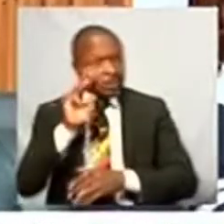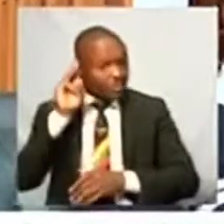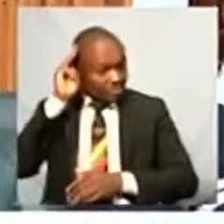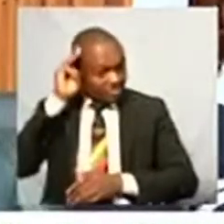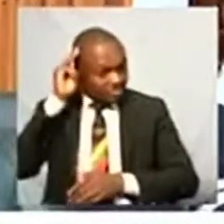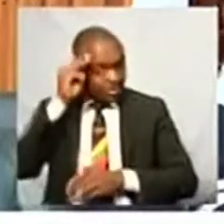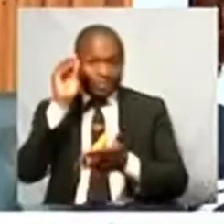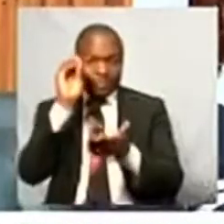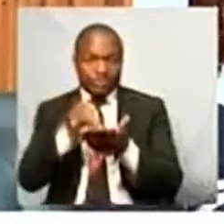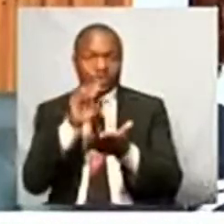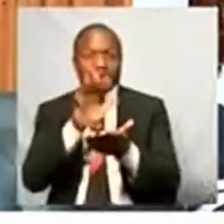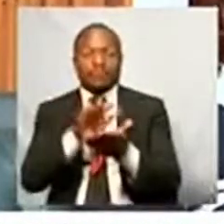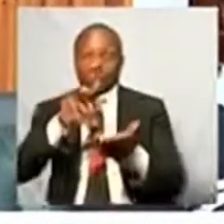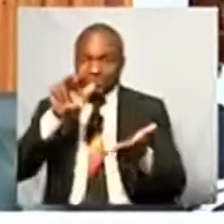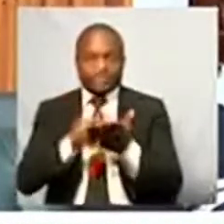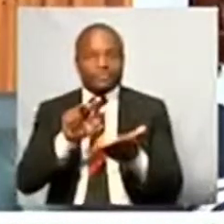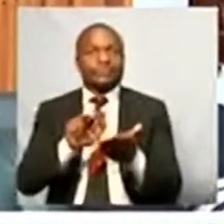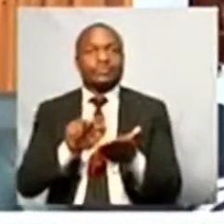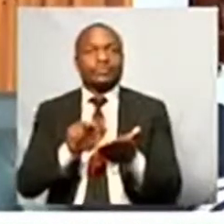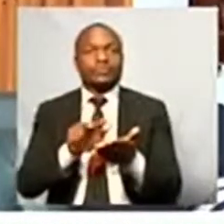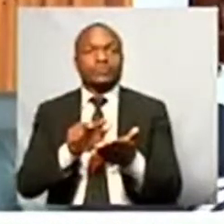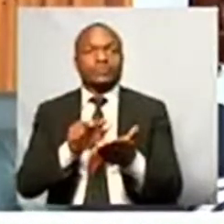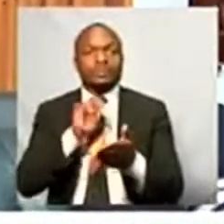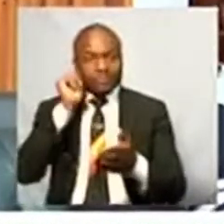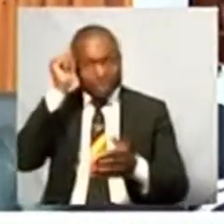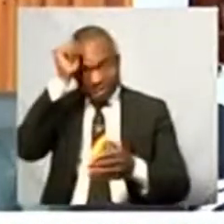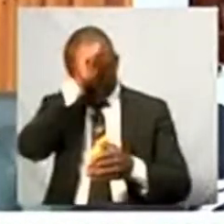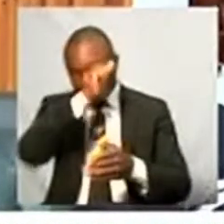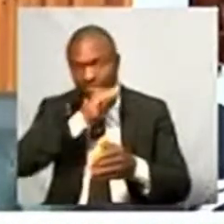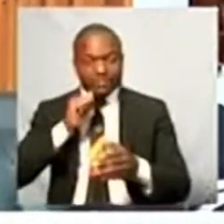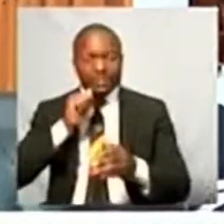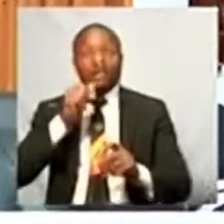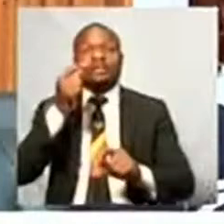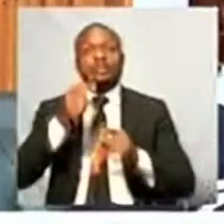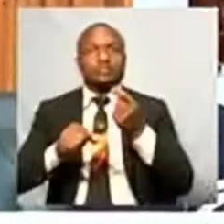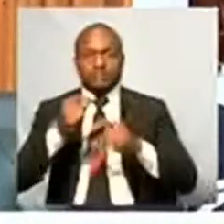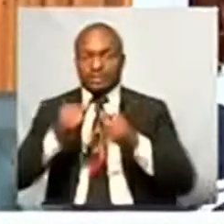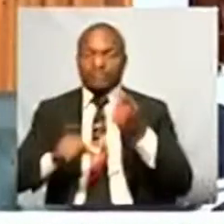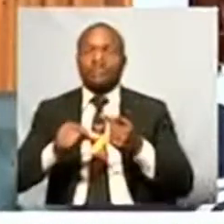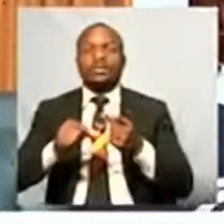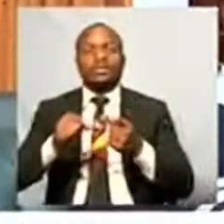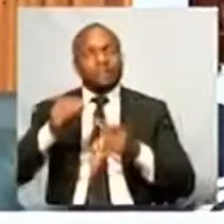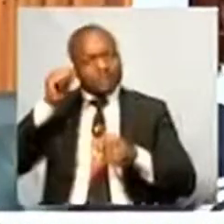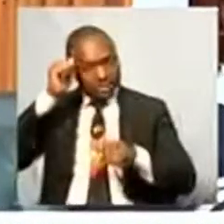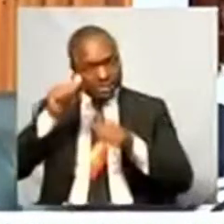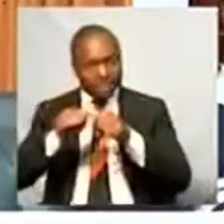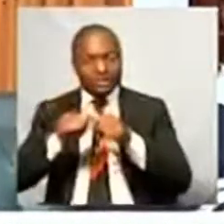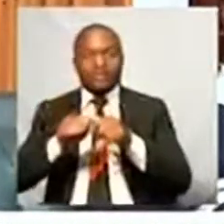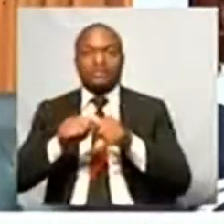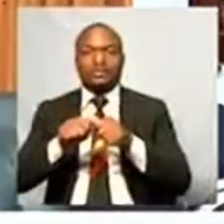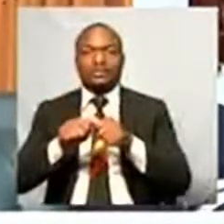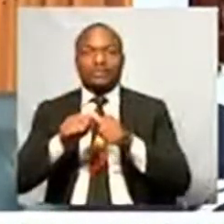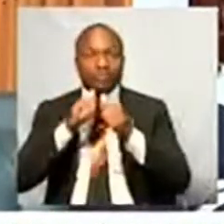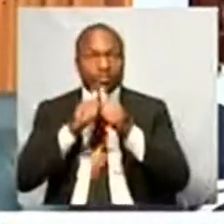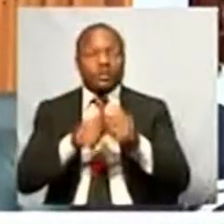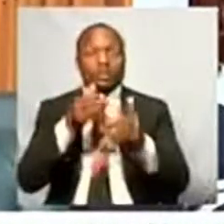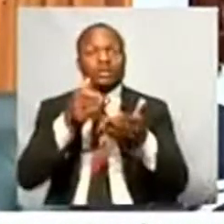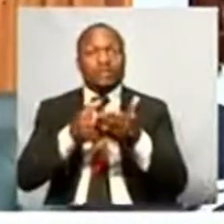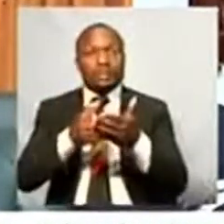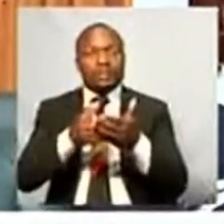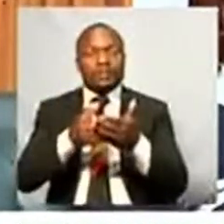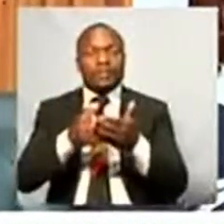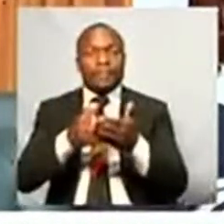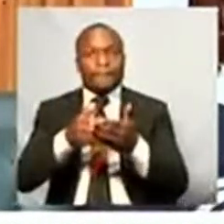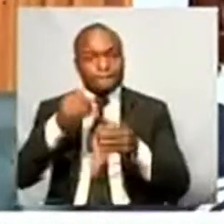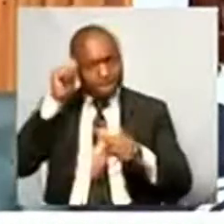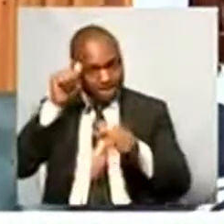put for the ratification of the African Disability Protocol in line with that protocol for feedback both to the